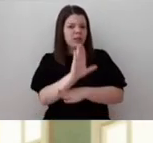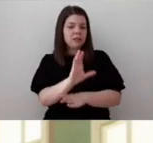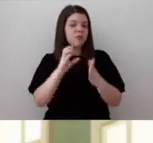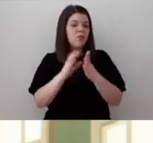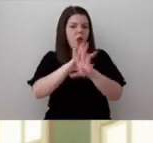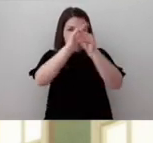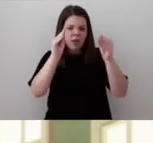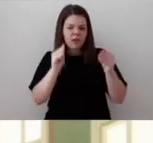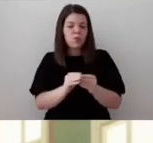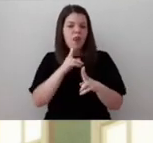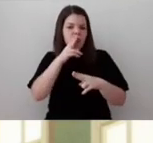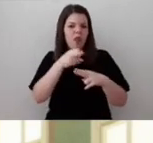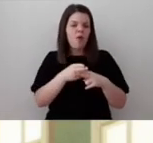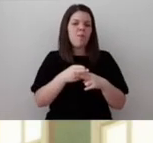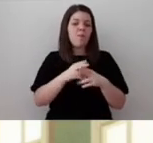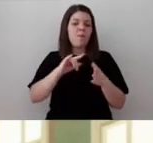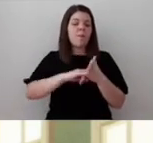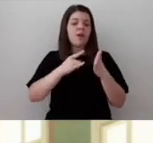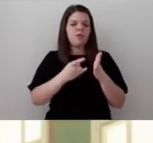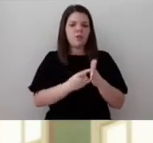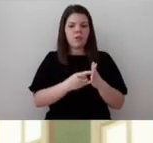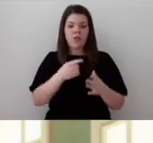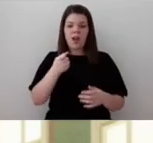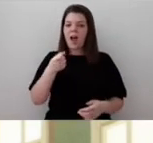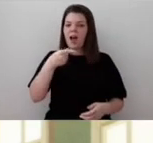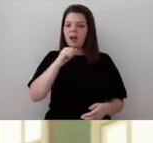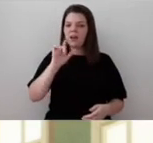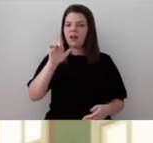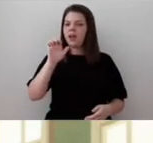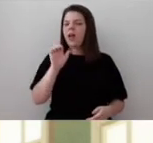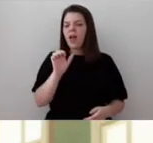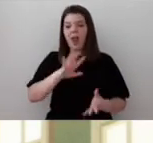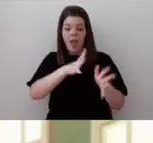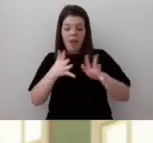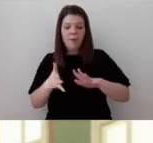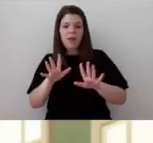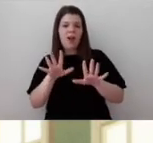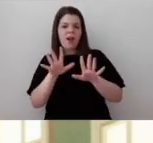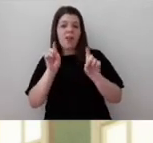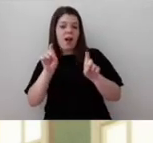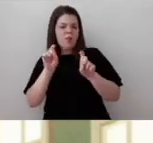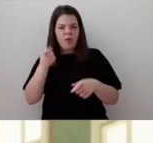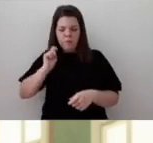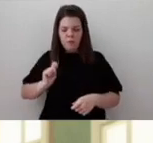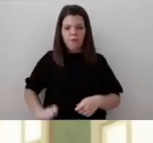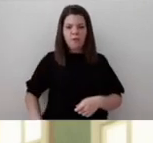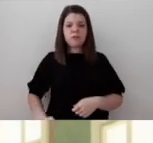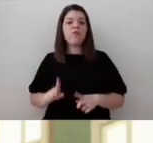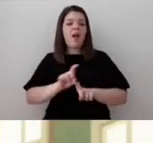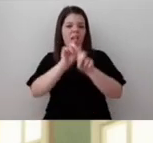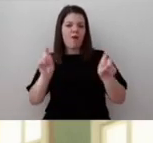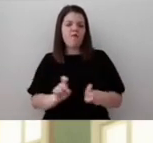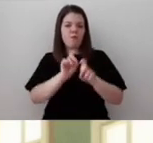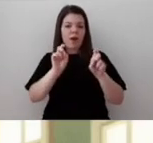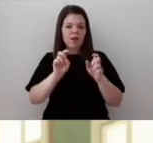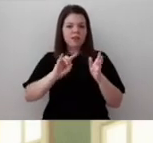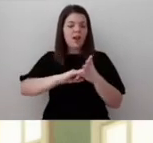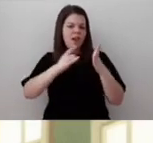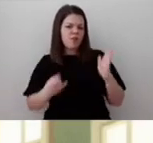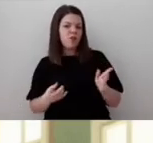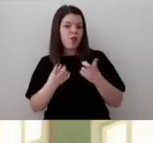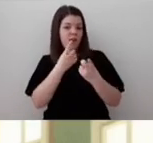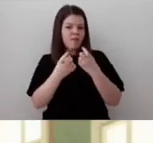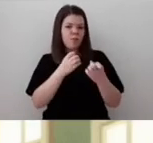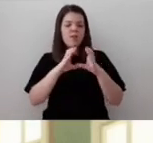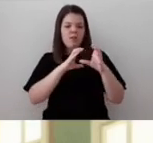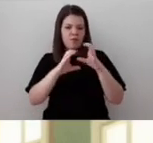Education, Computer Science, Information and Communication Technologies in the 12th Annual International Conference on Education and New